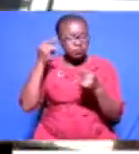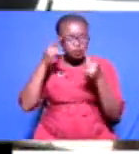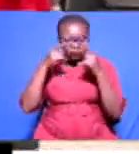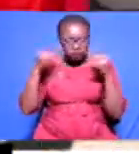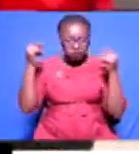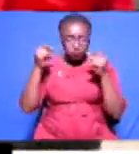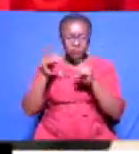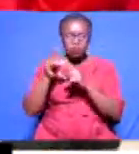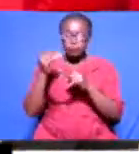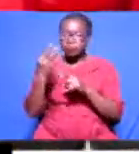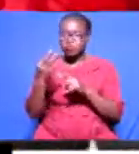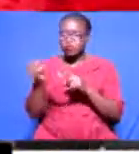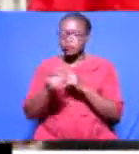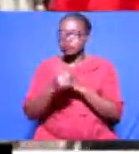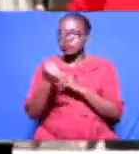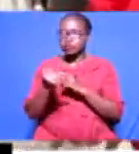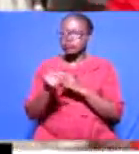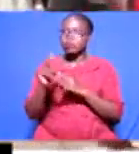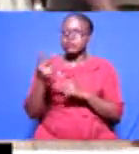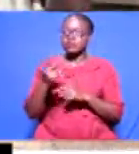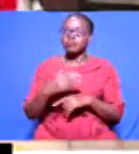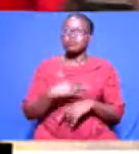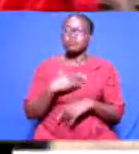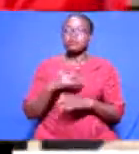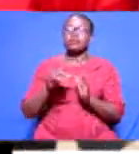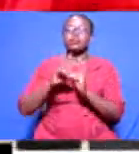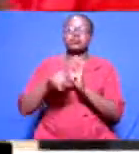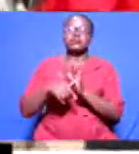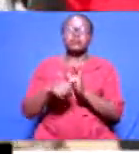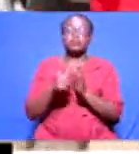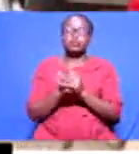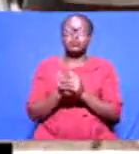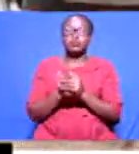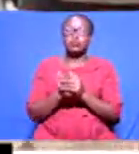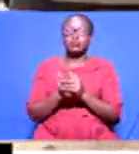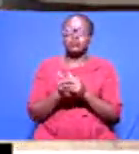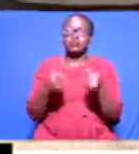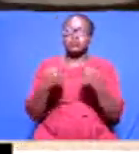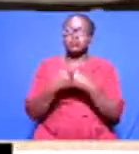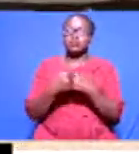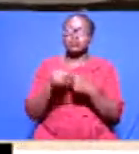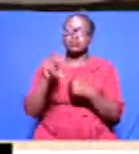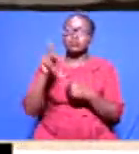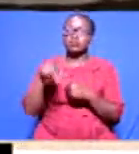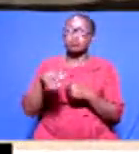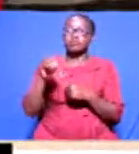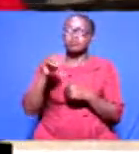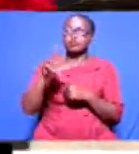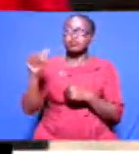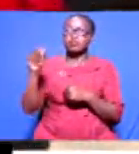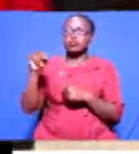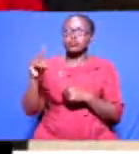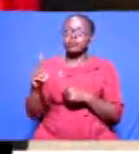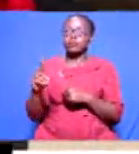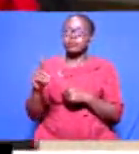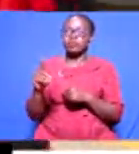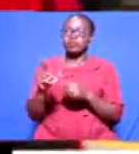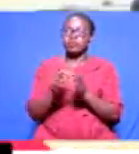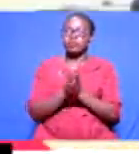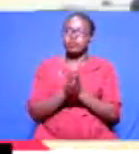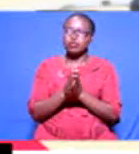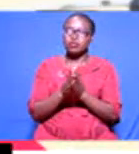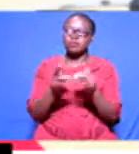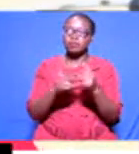second match will be against the hosts one day later, and then clash with Poland and the US on the May 7th and 9th